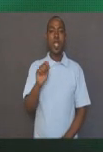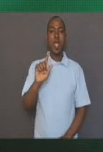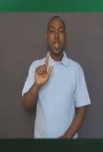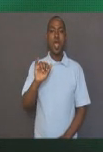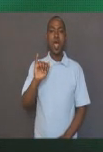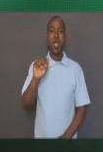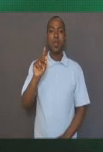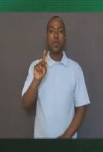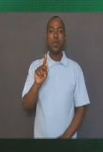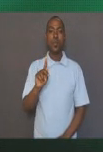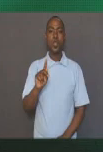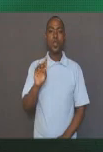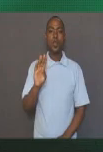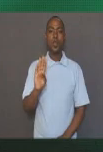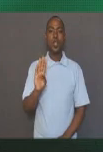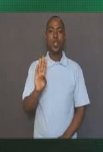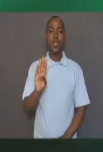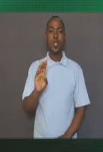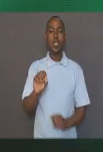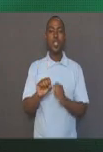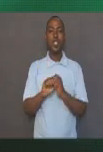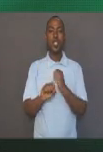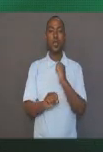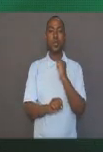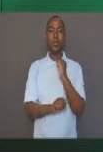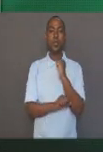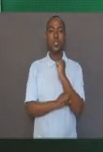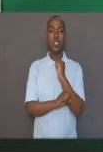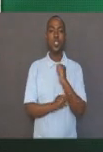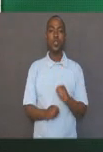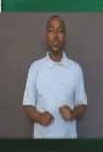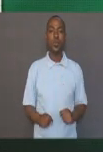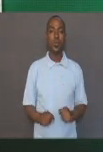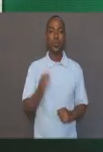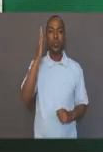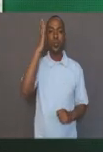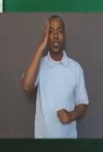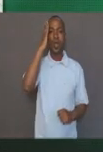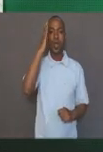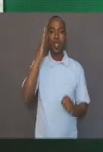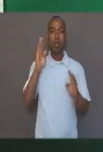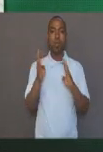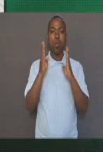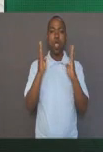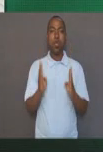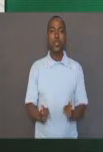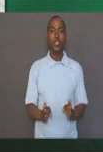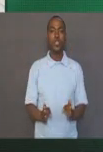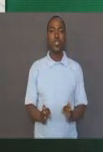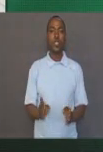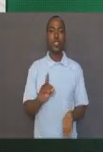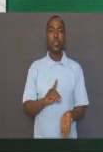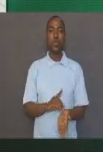ALIPB, was established in honor of the renowned biologist Dr.